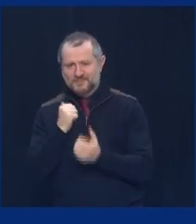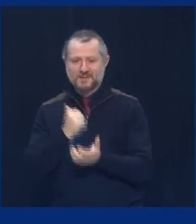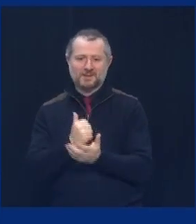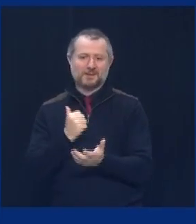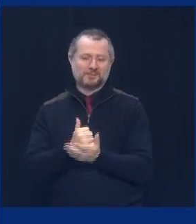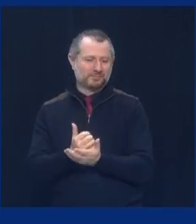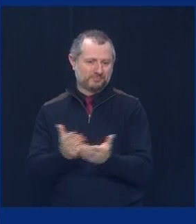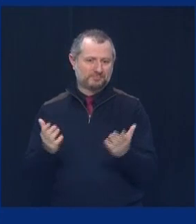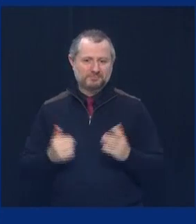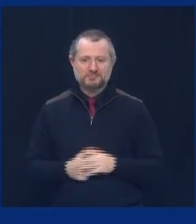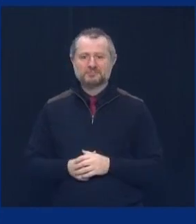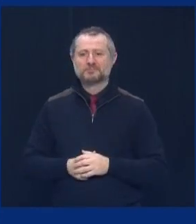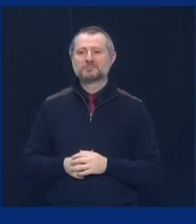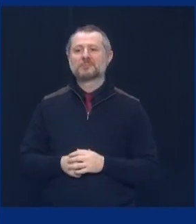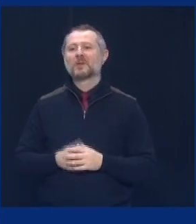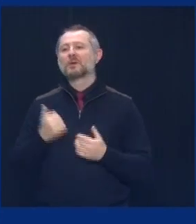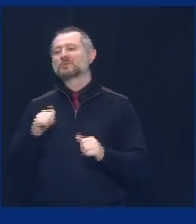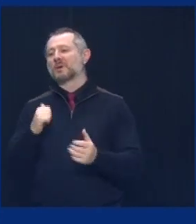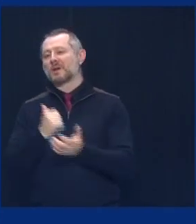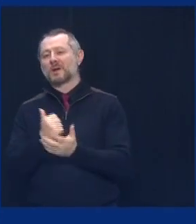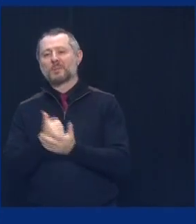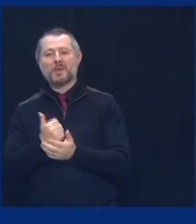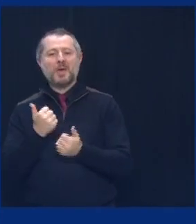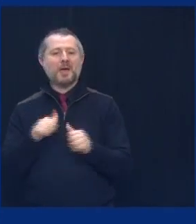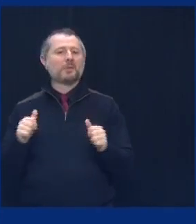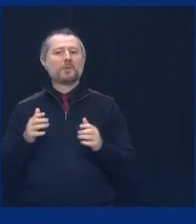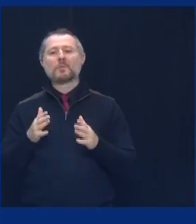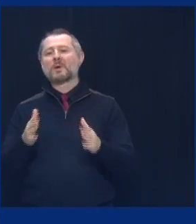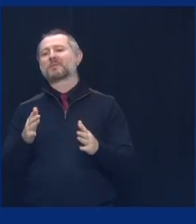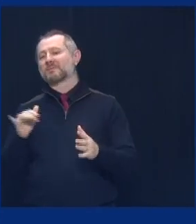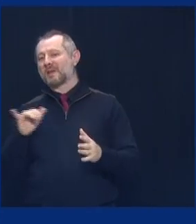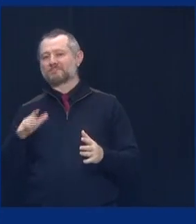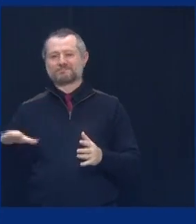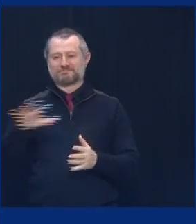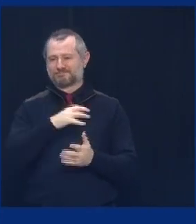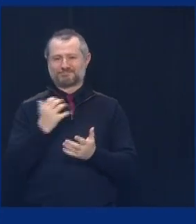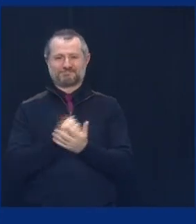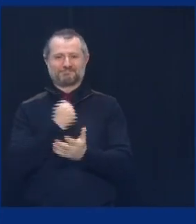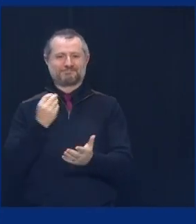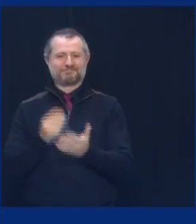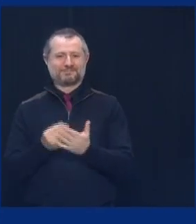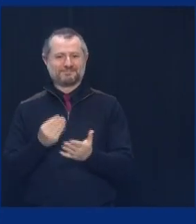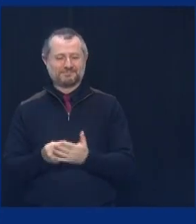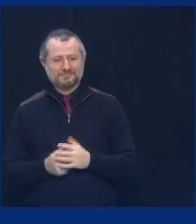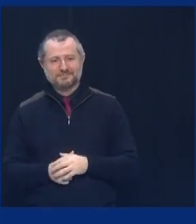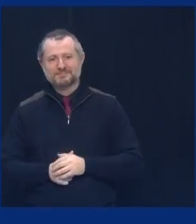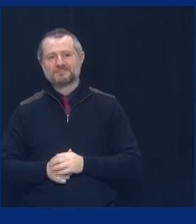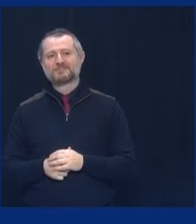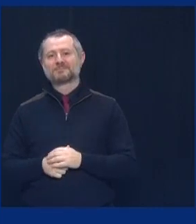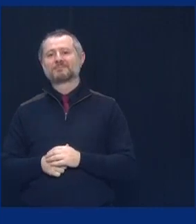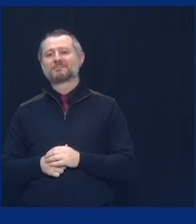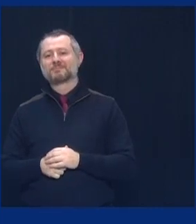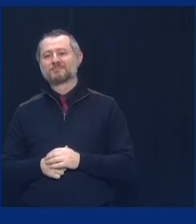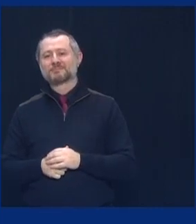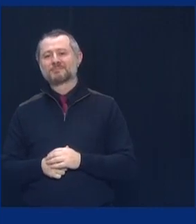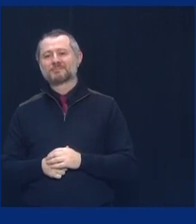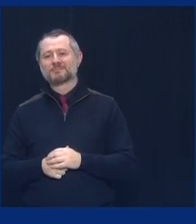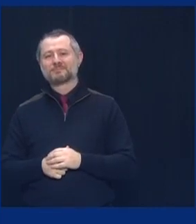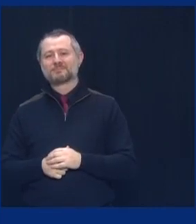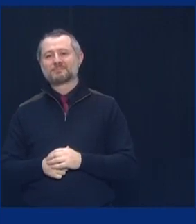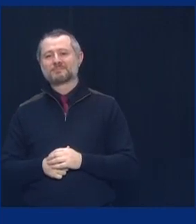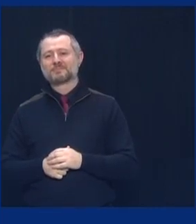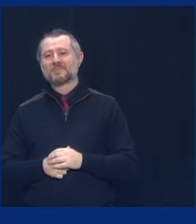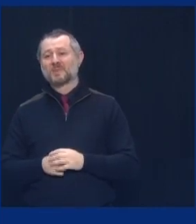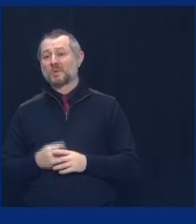every source that is a greater numerical source than restaurant and bars, right? We basically